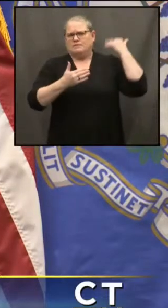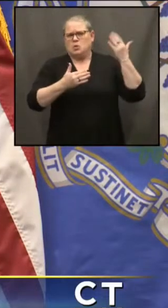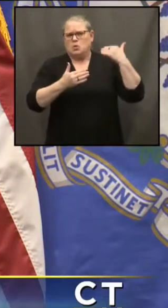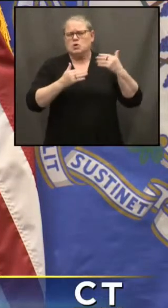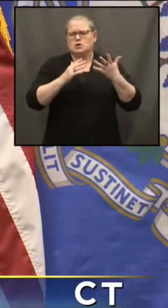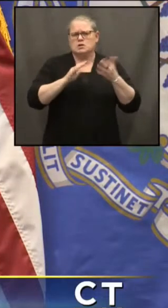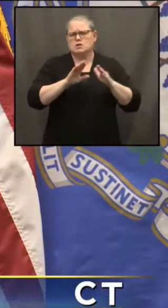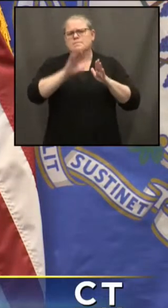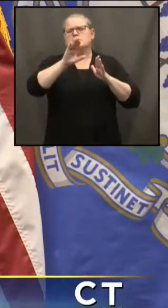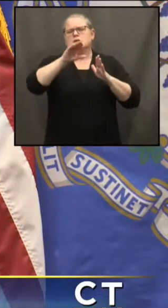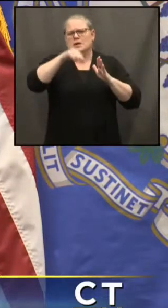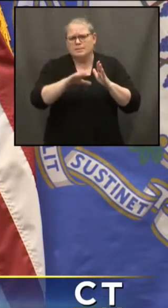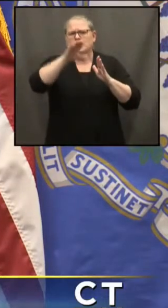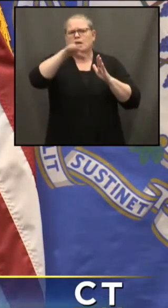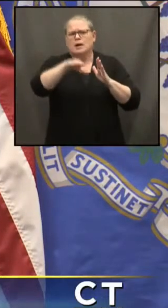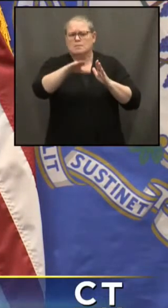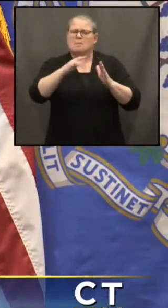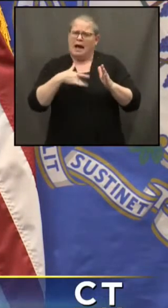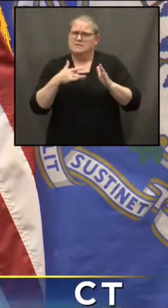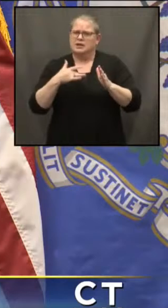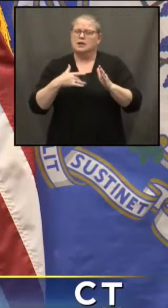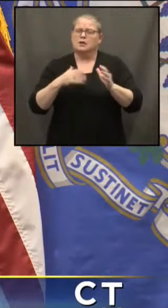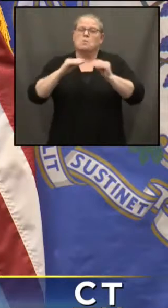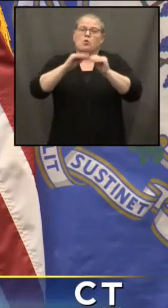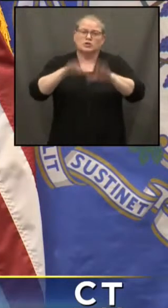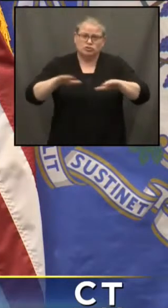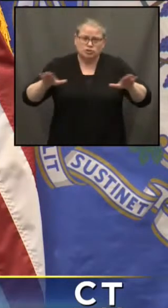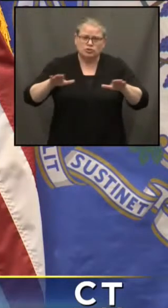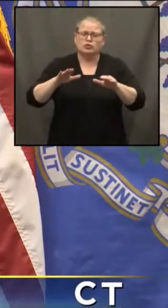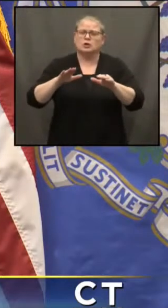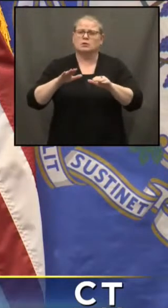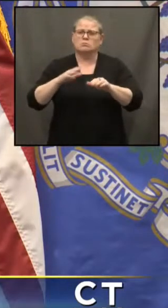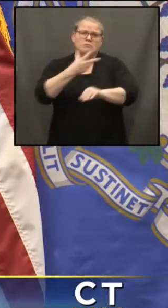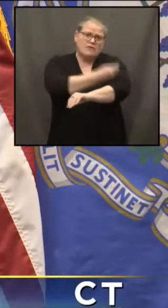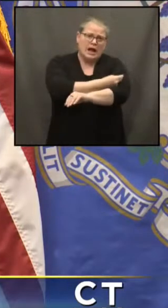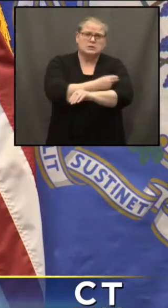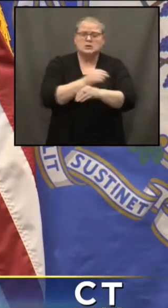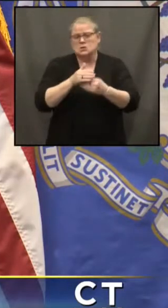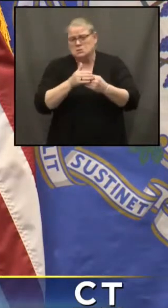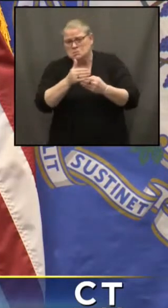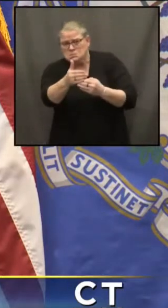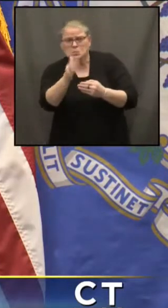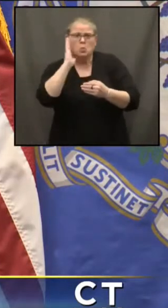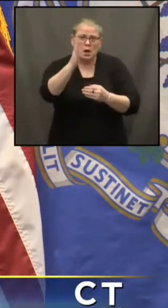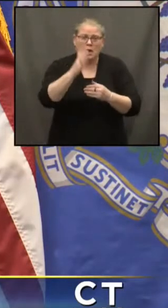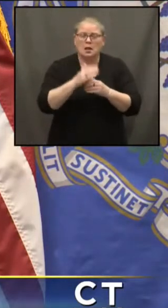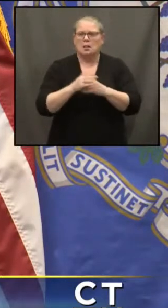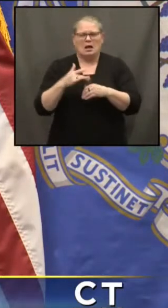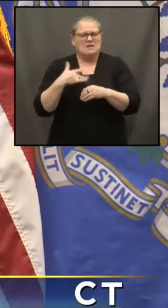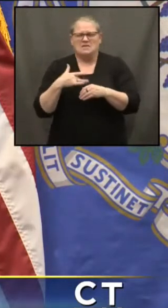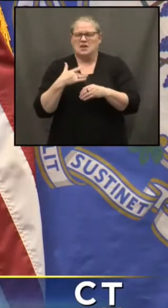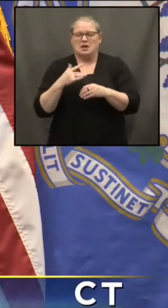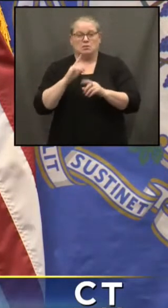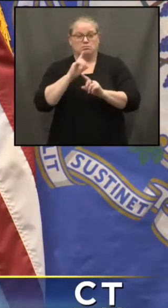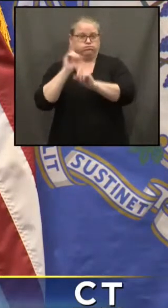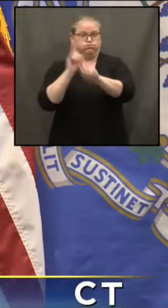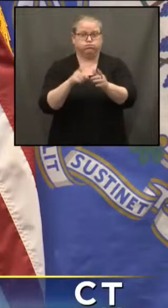I don't foresee any additional mandates. Certainly not given the current state.